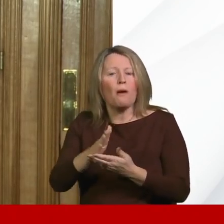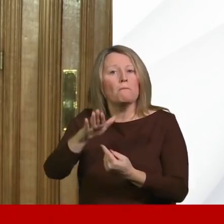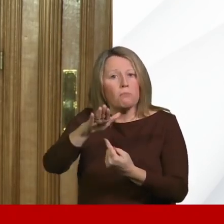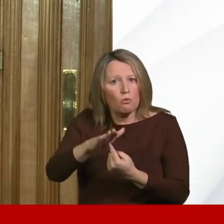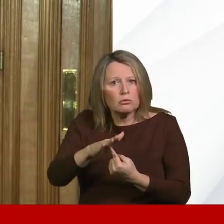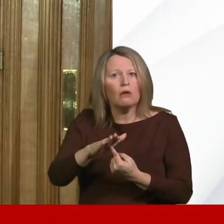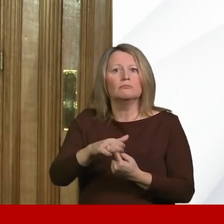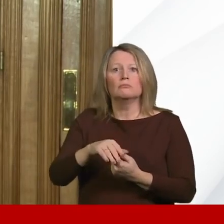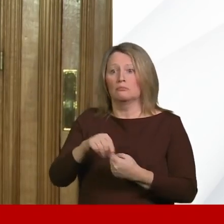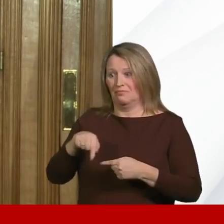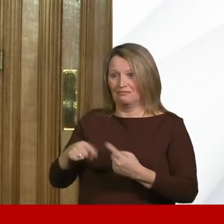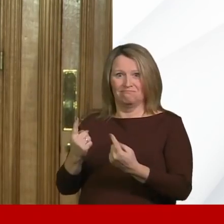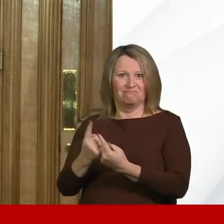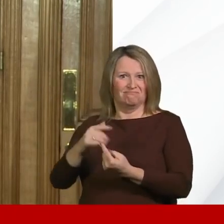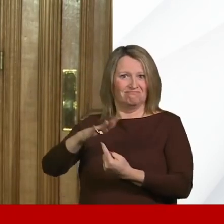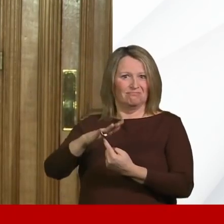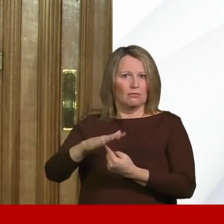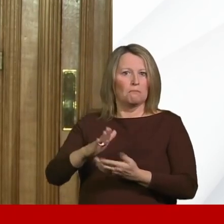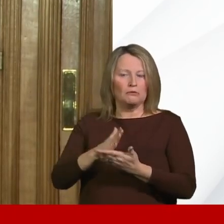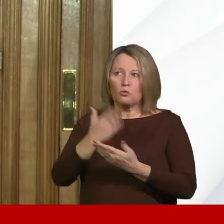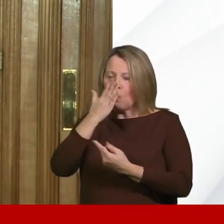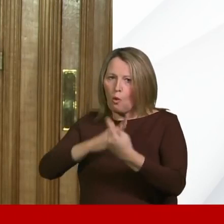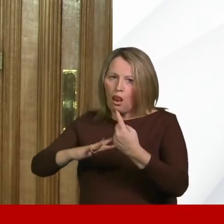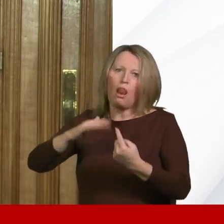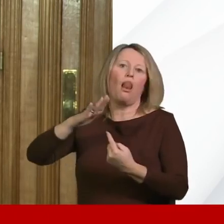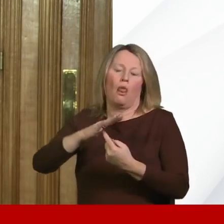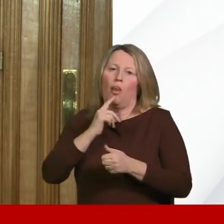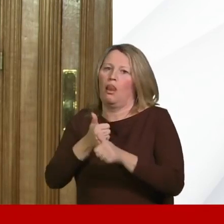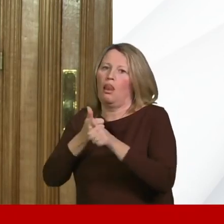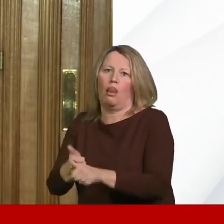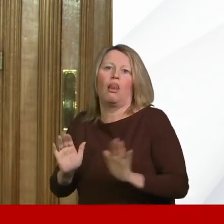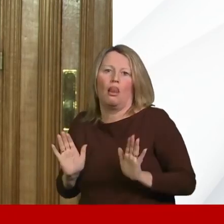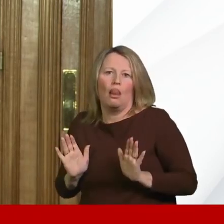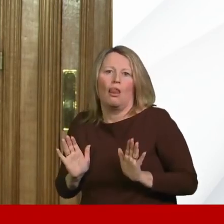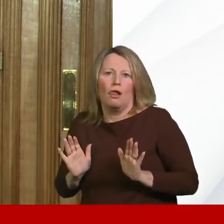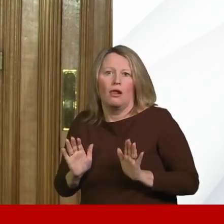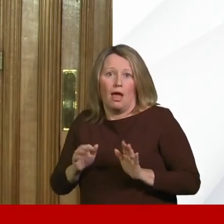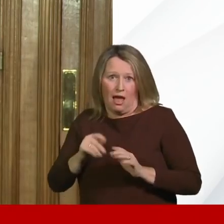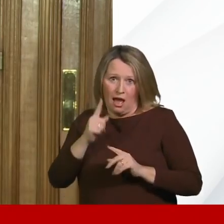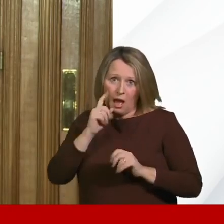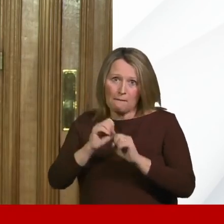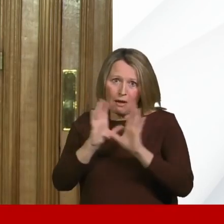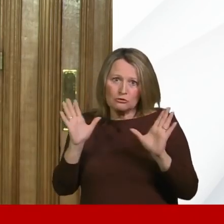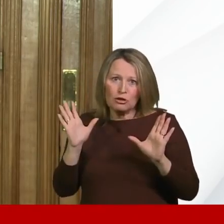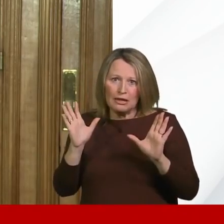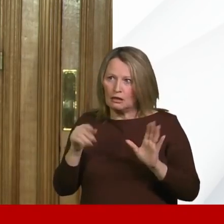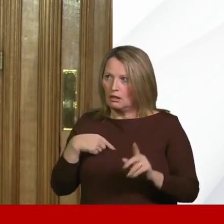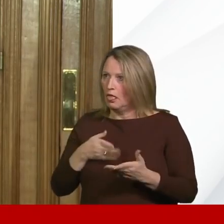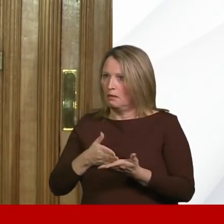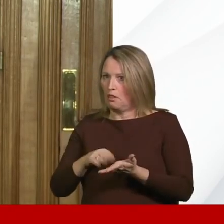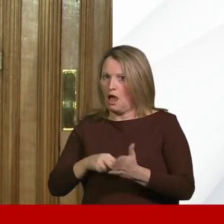since there will only be a minority or a small minority of pupils going forward in the future who are